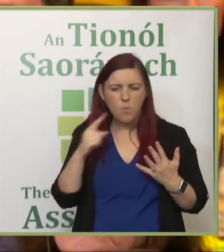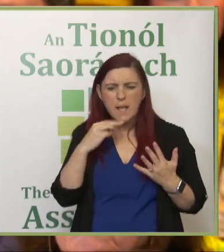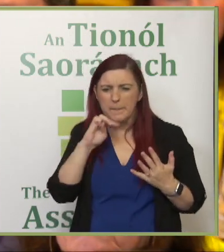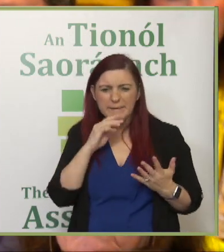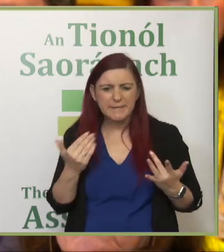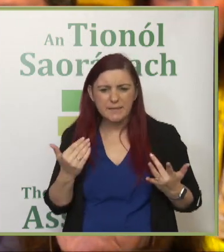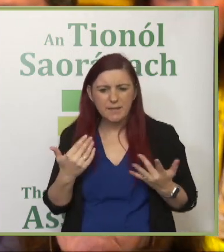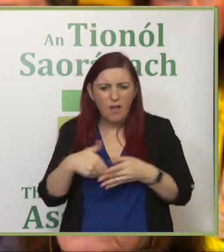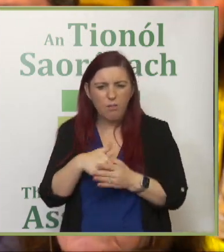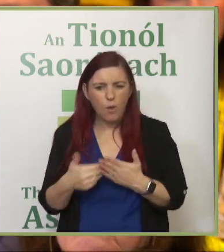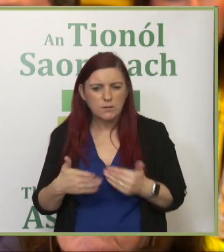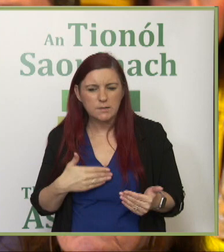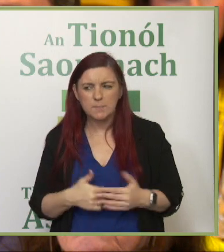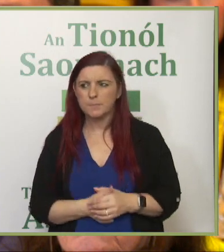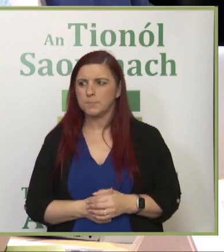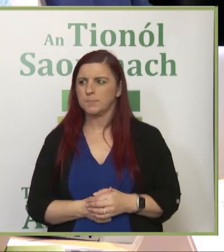involve?